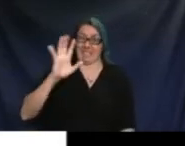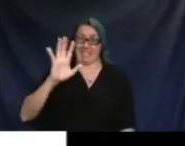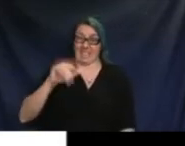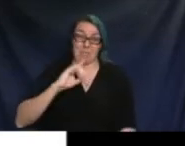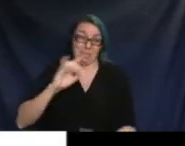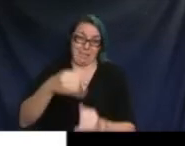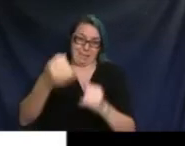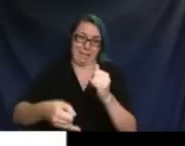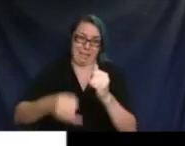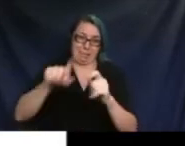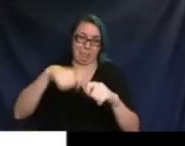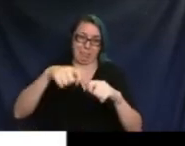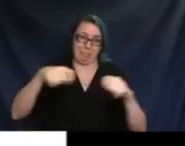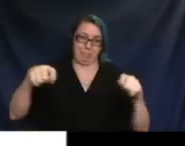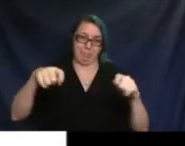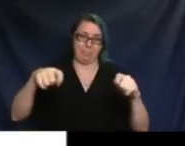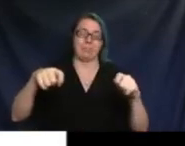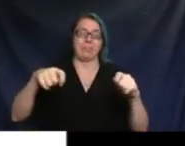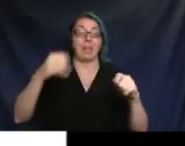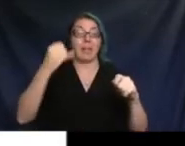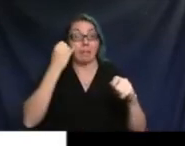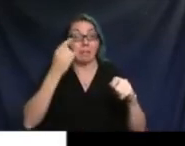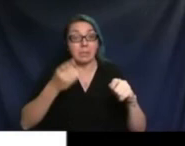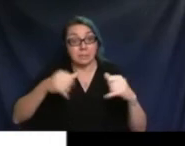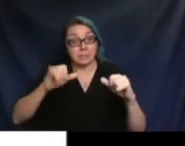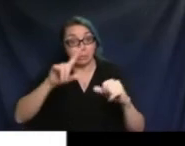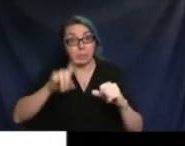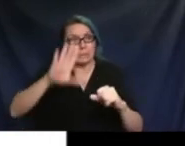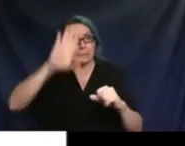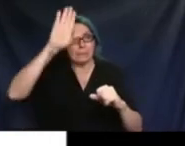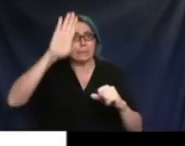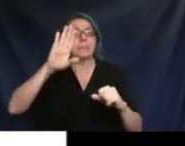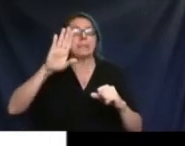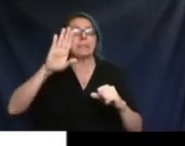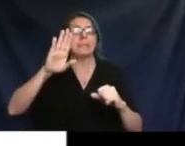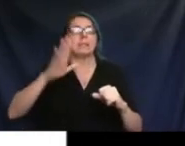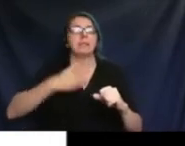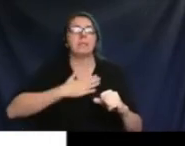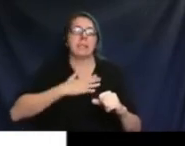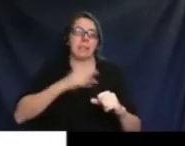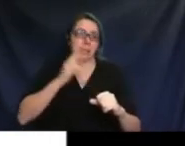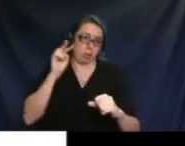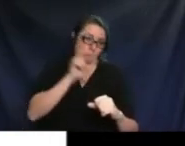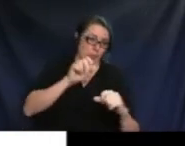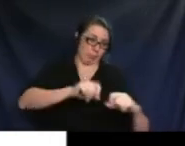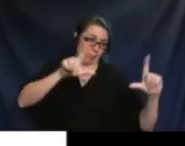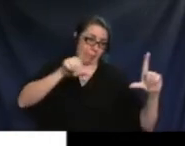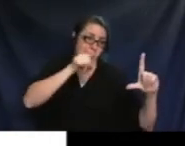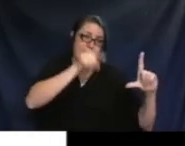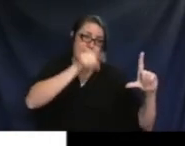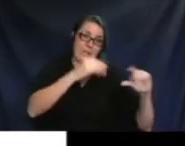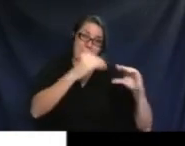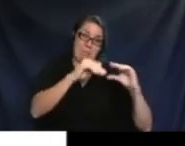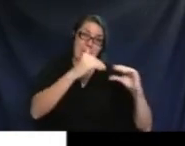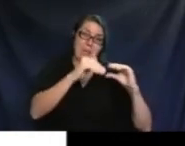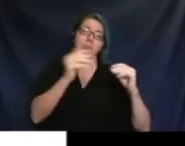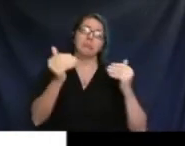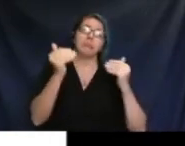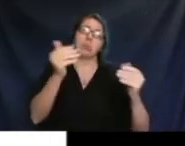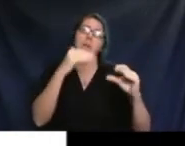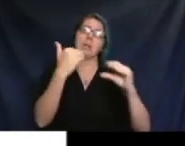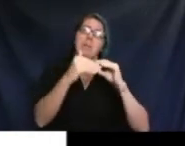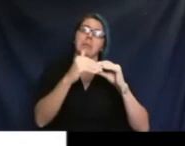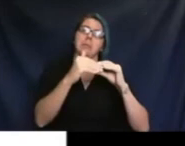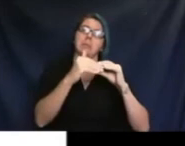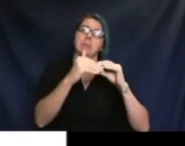questions, please take note of everyone's contact information here and get in touch with them directly with your